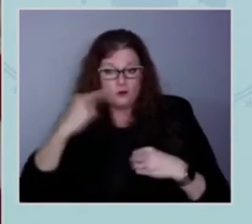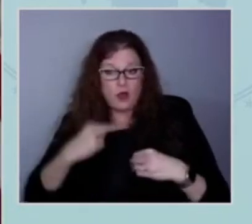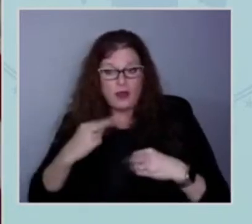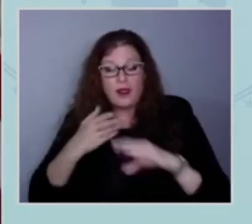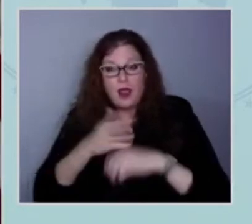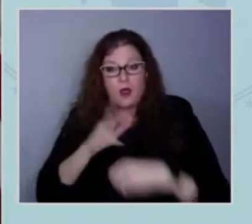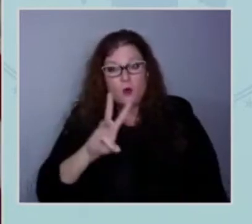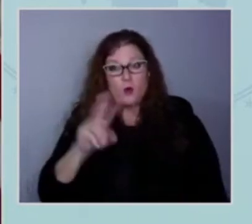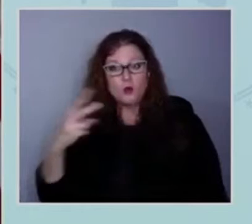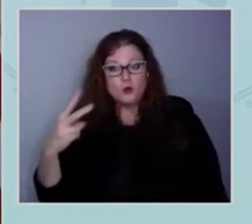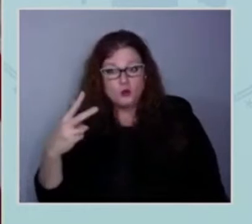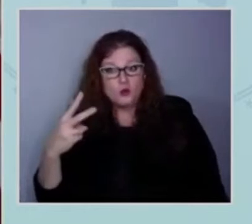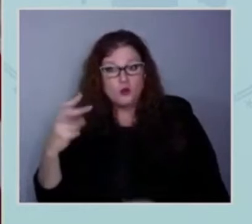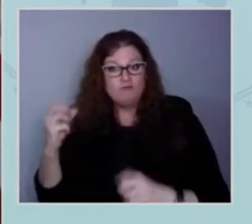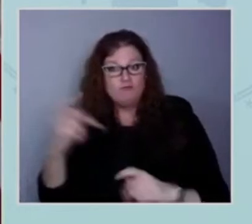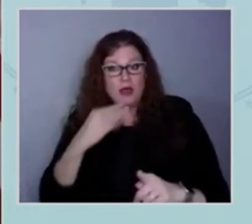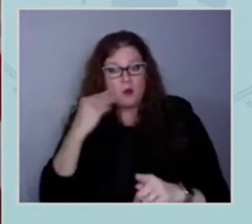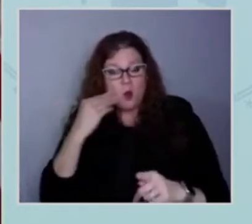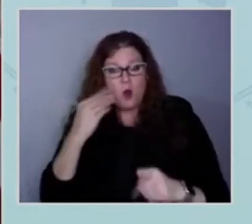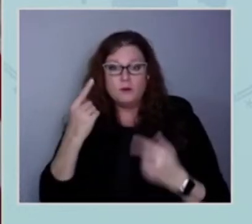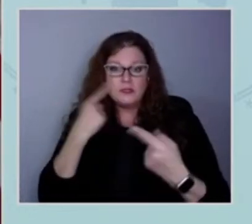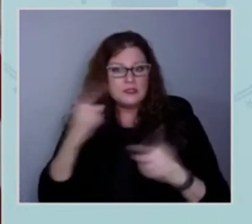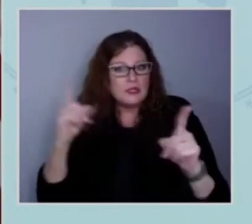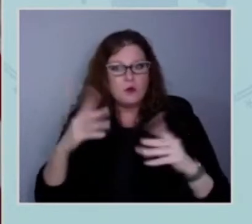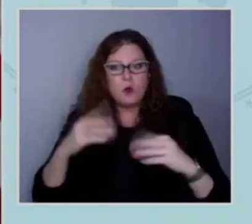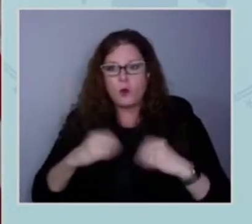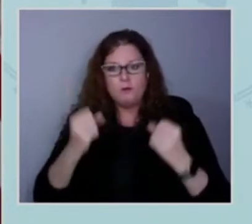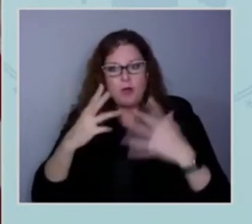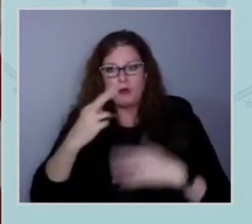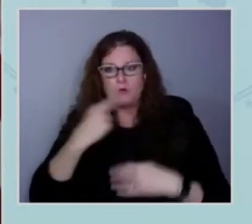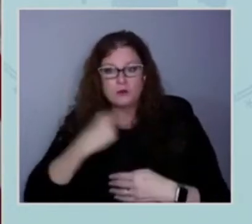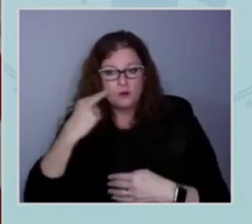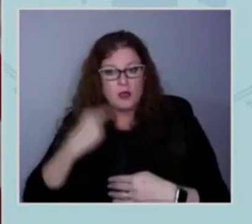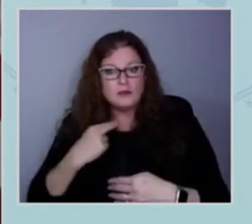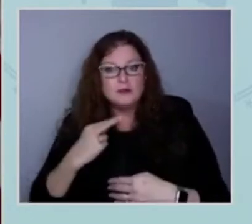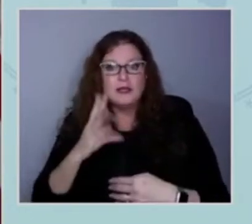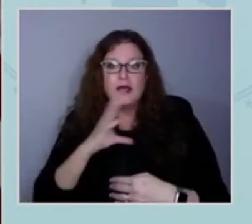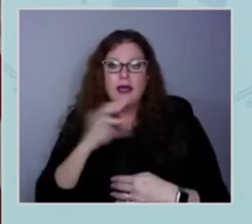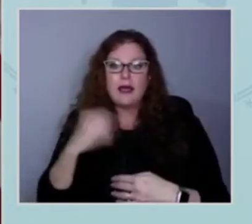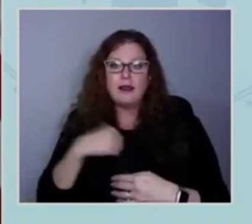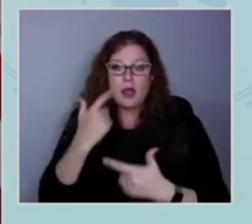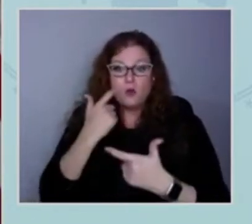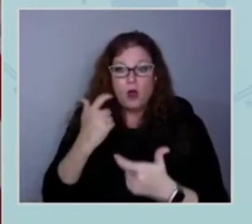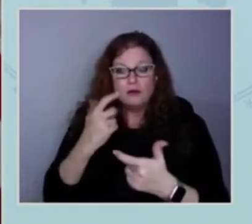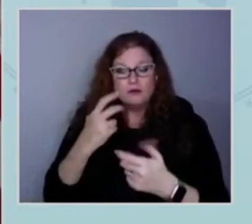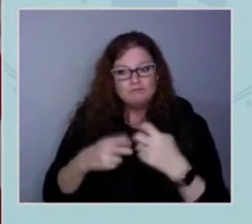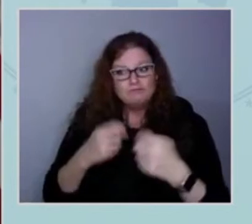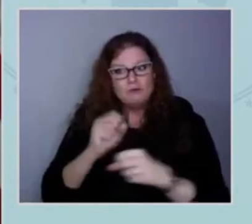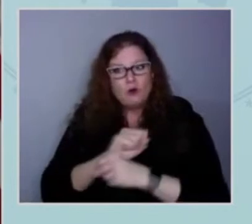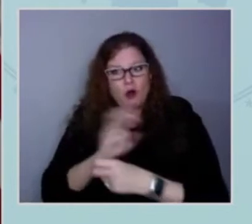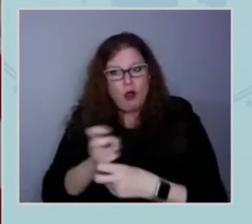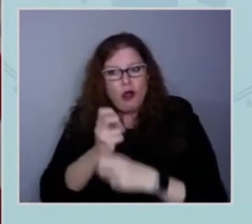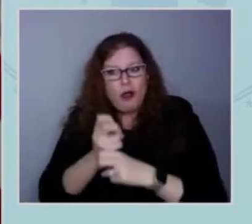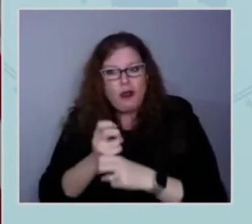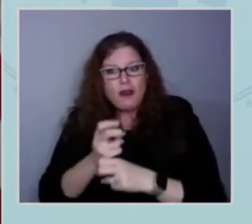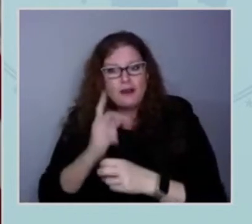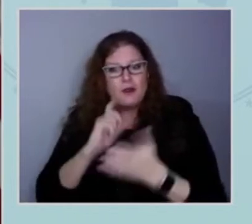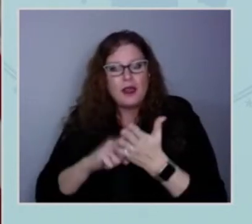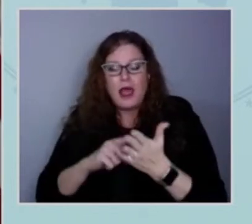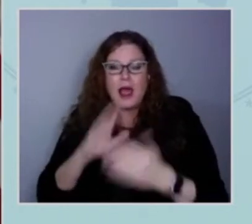wife's father was a restaurateur. After World War II, he came home and became a very successful restaurateur.